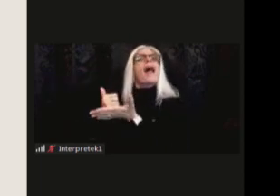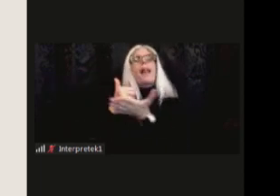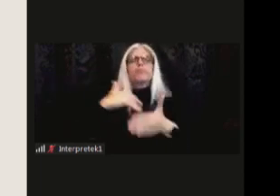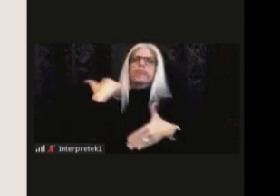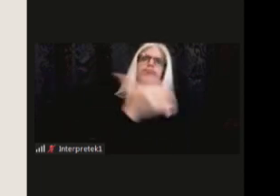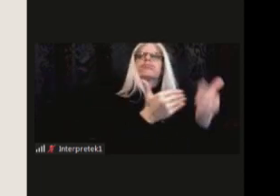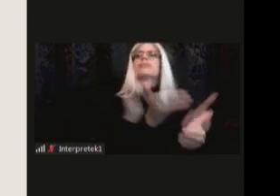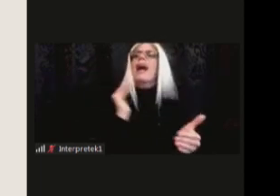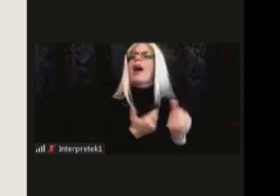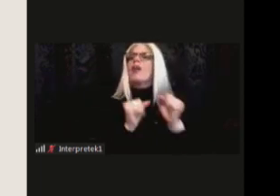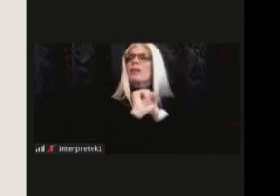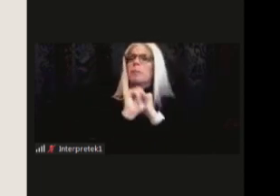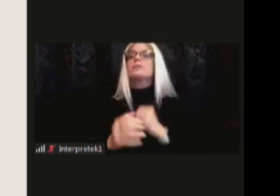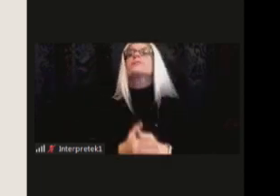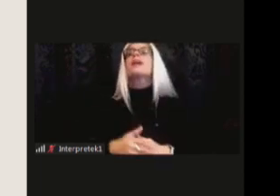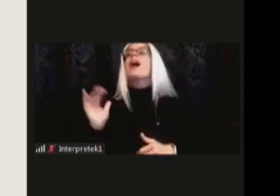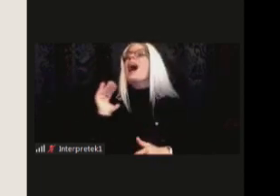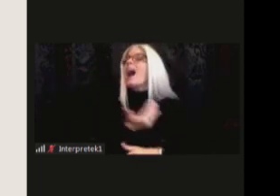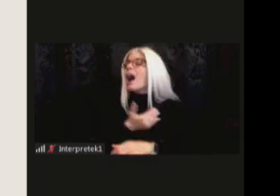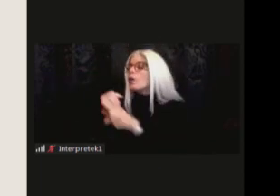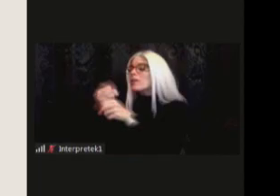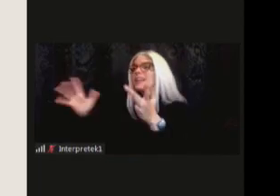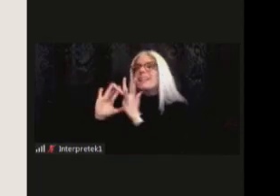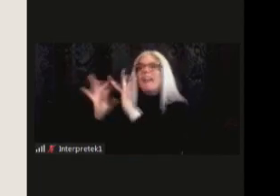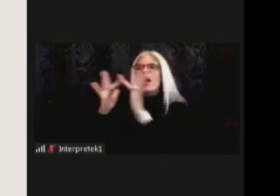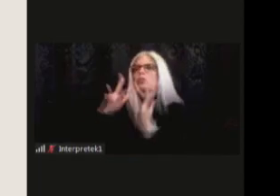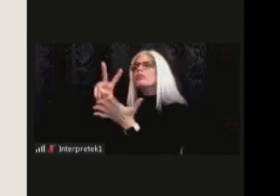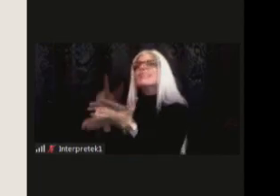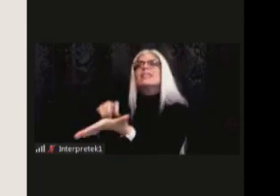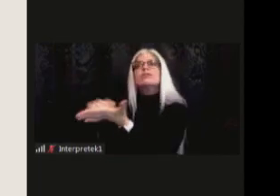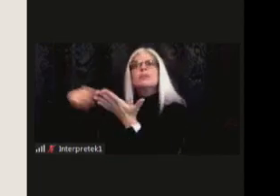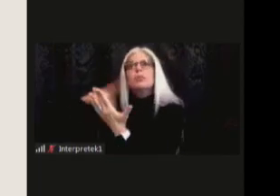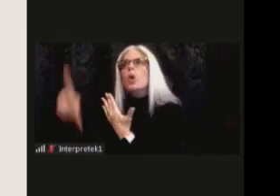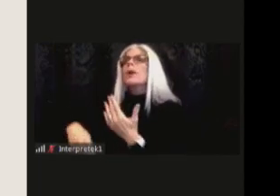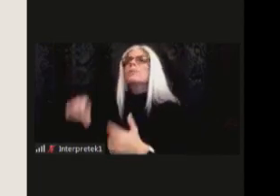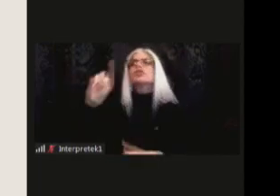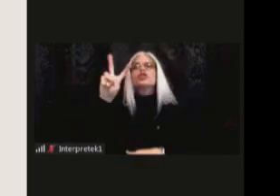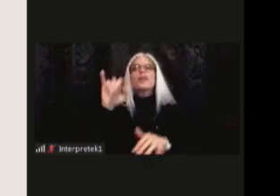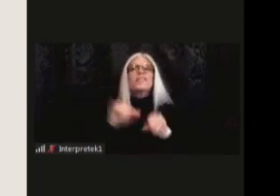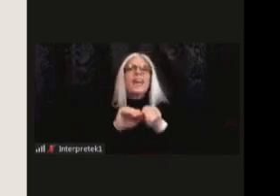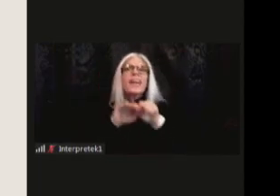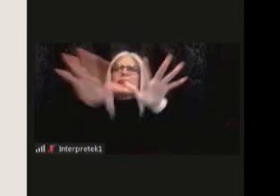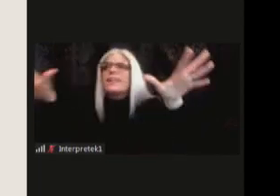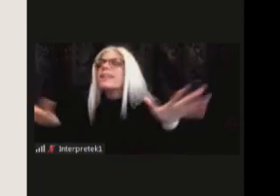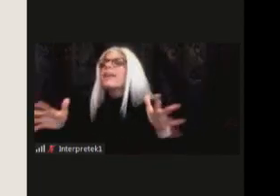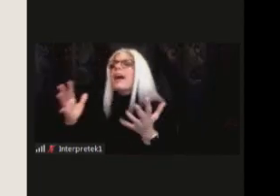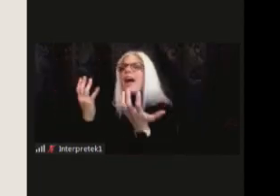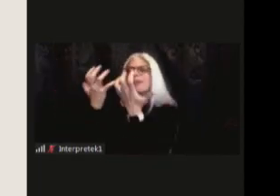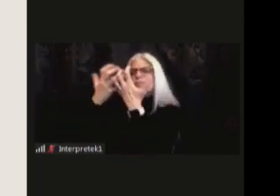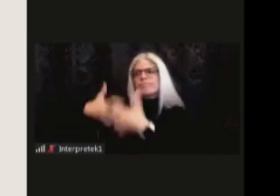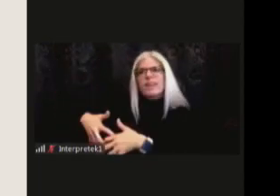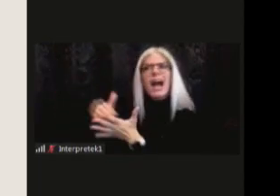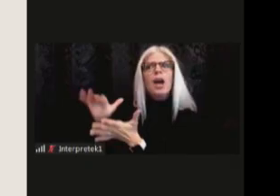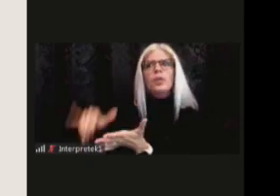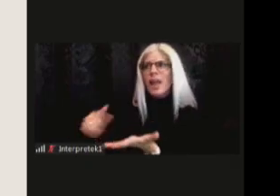of literacy initiatives and programs through a survey landscaping process that will gather information on efforts that currently exist within